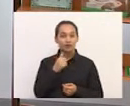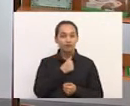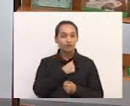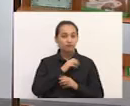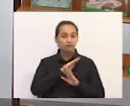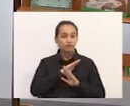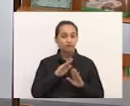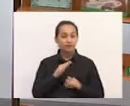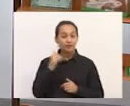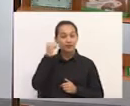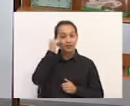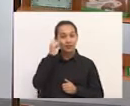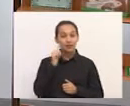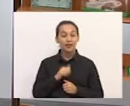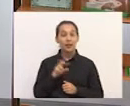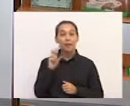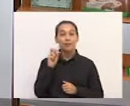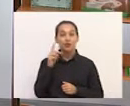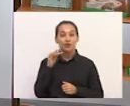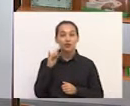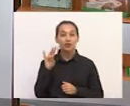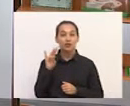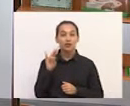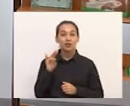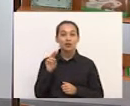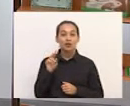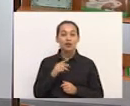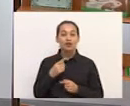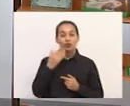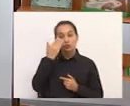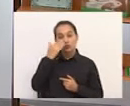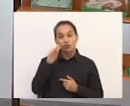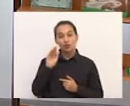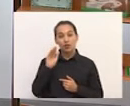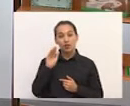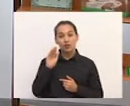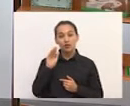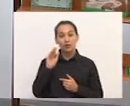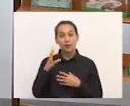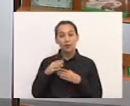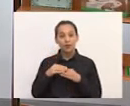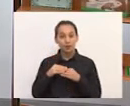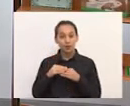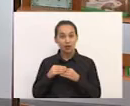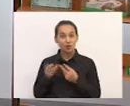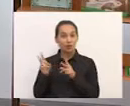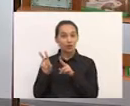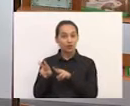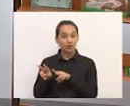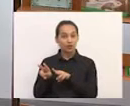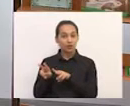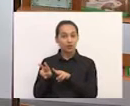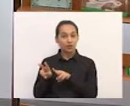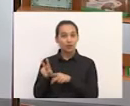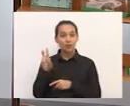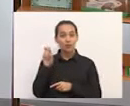bo'lsa, Barchin qalmoqlar qo'lida qolib ketib, maktub yo'llagan edi. Lekin bu maktubni boybori sandiqqa